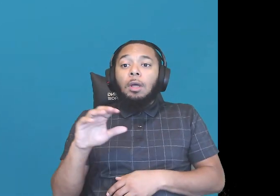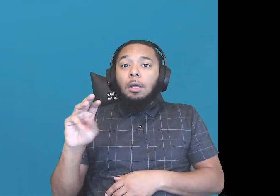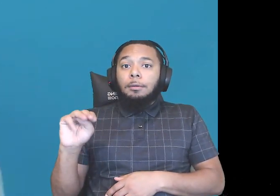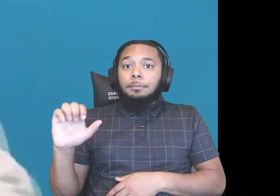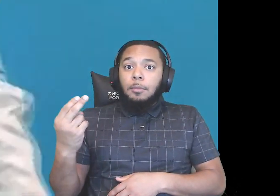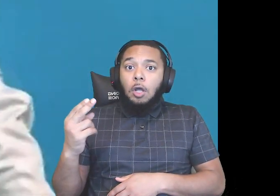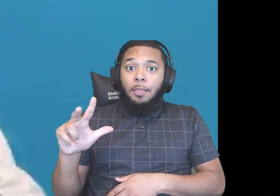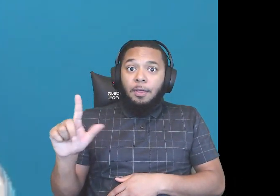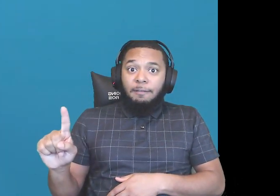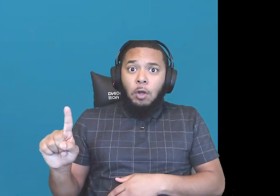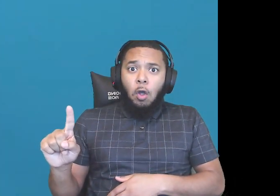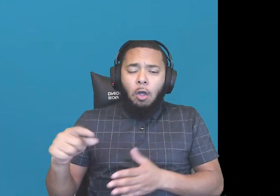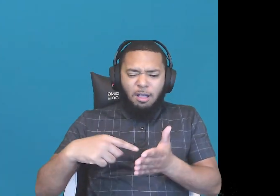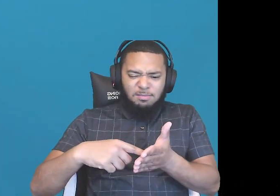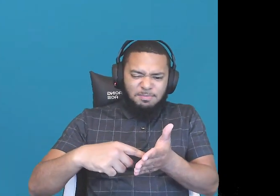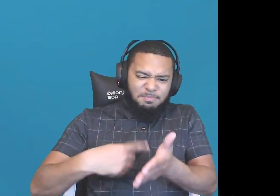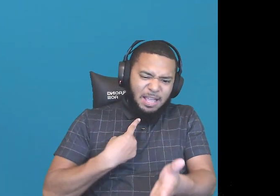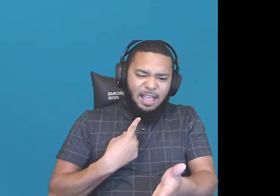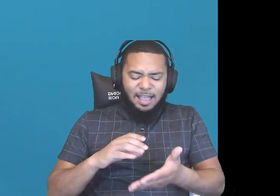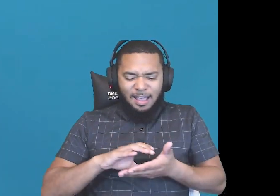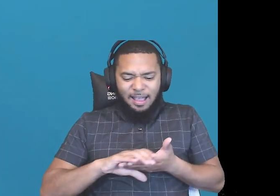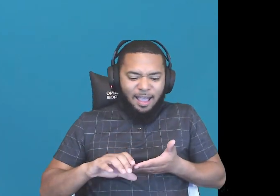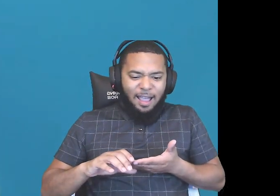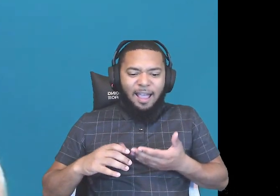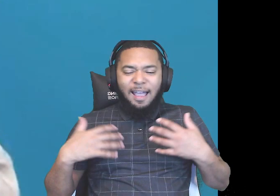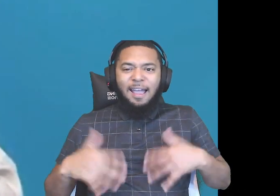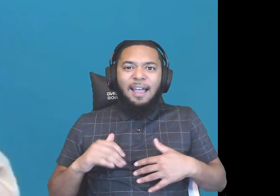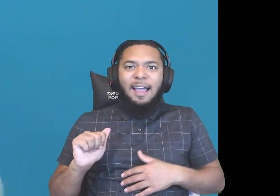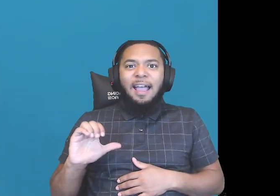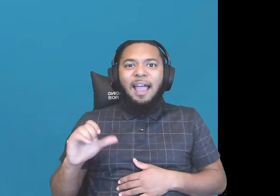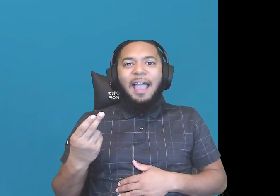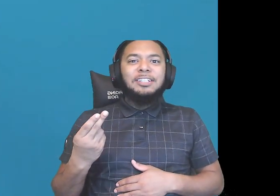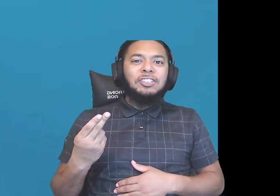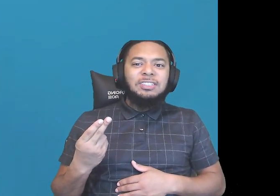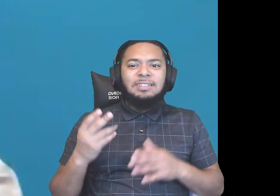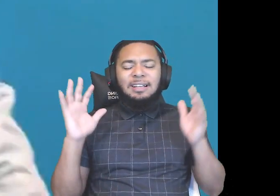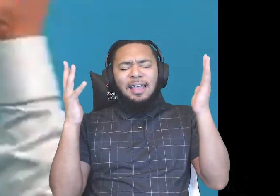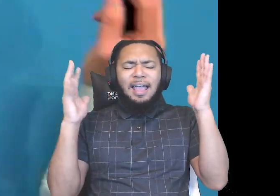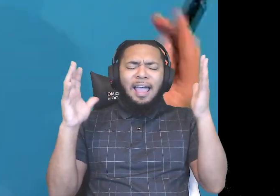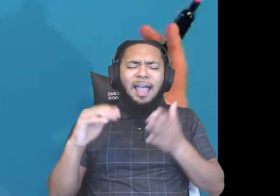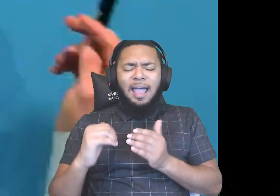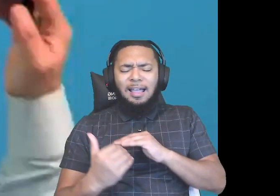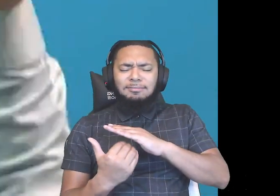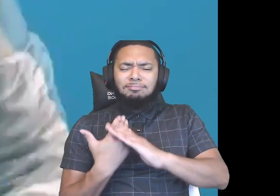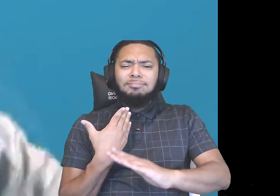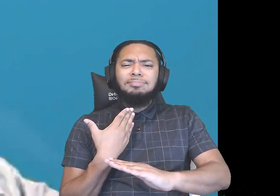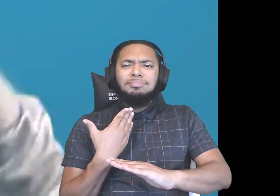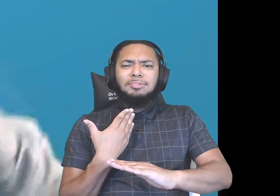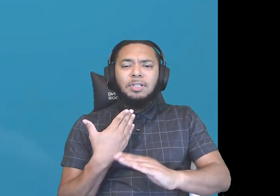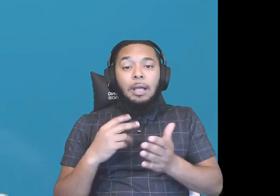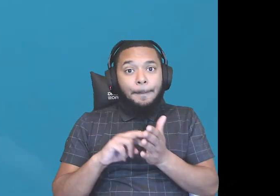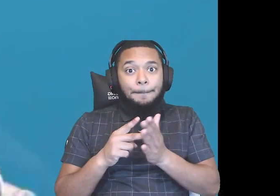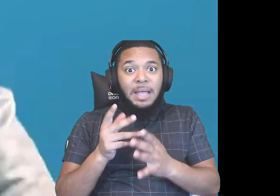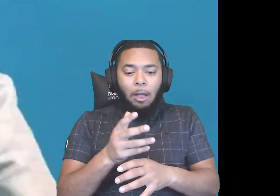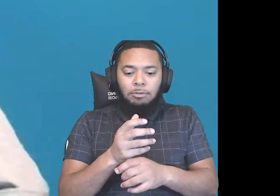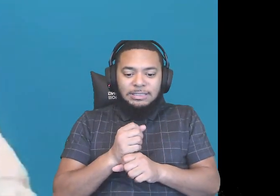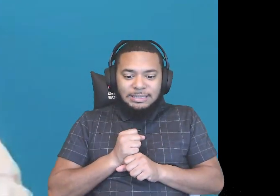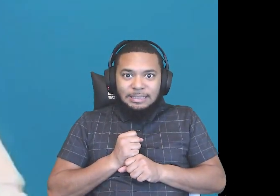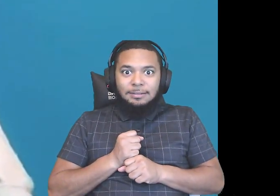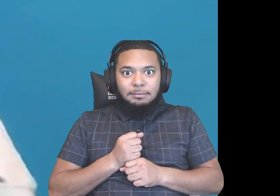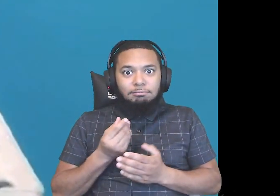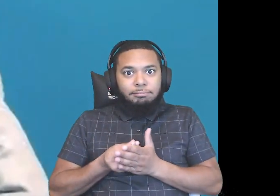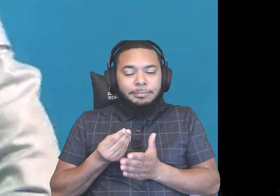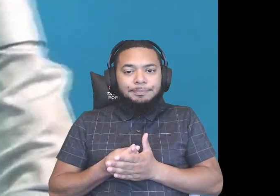we get our paycheck and automated clearinghouse incoming. Yay. Incoming. Incoming means it's coming into us.